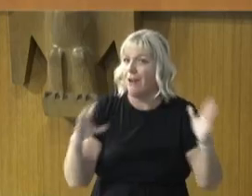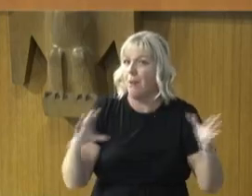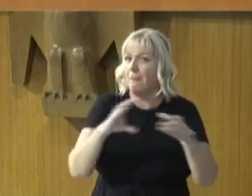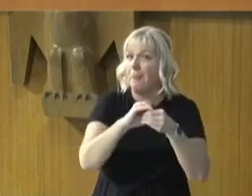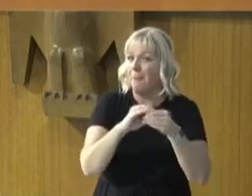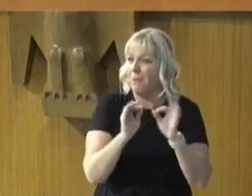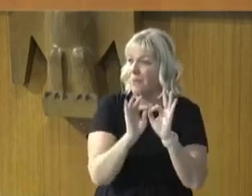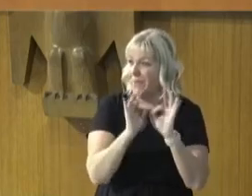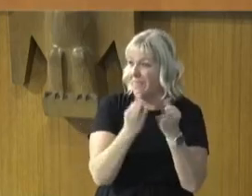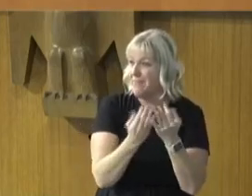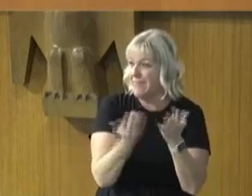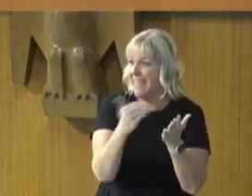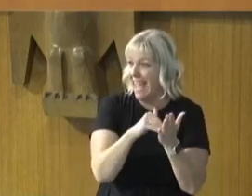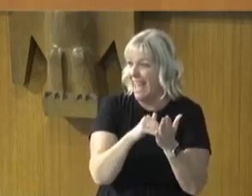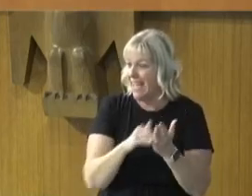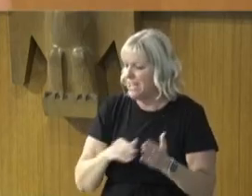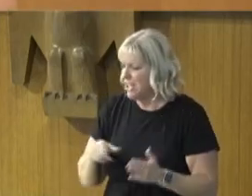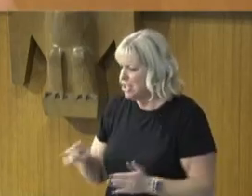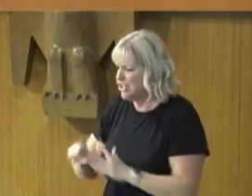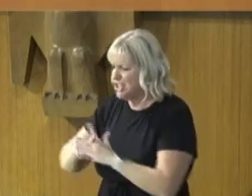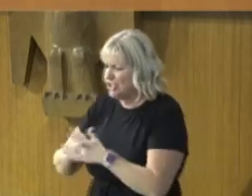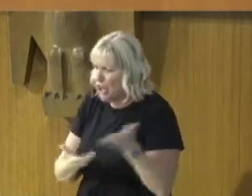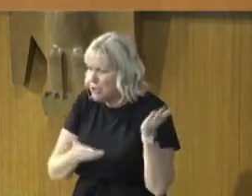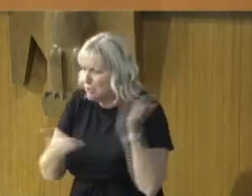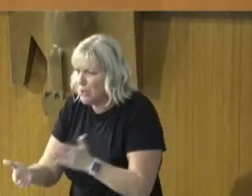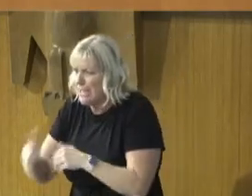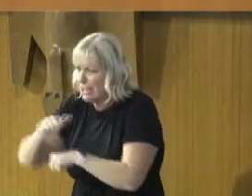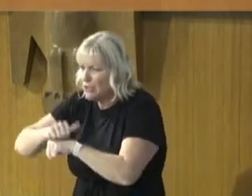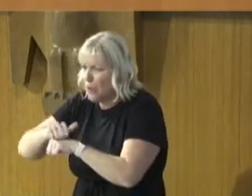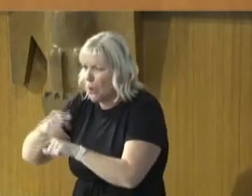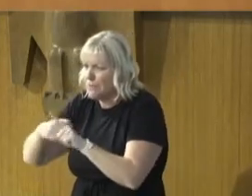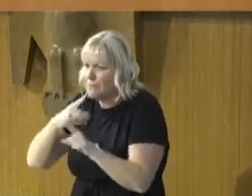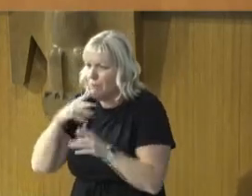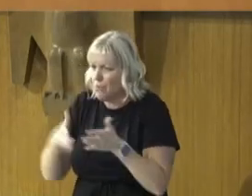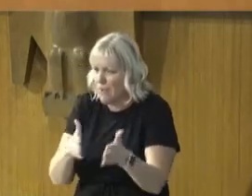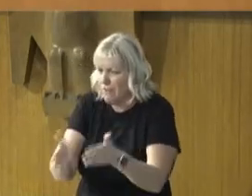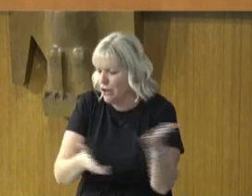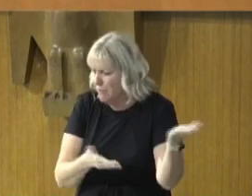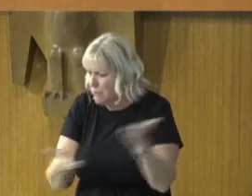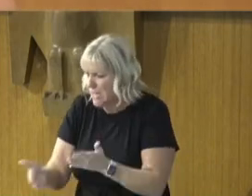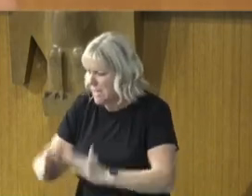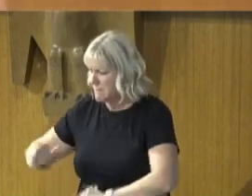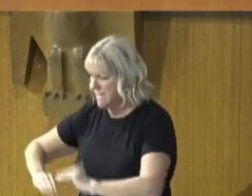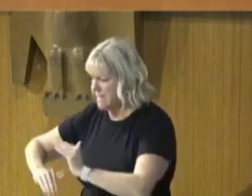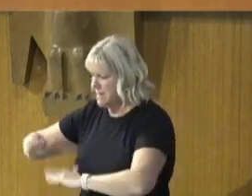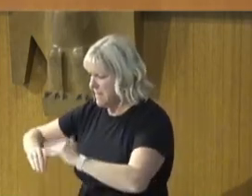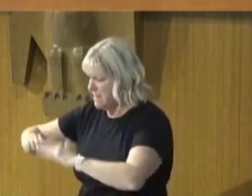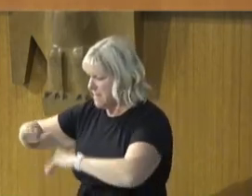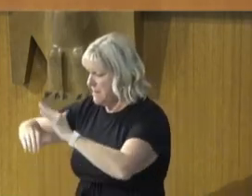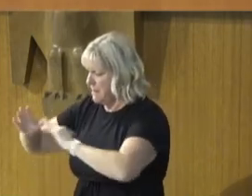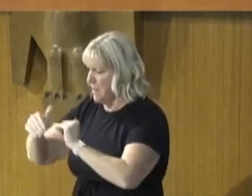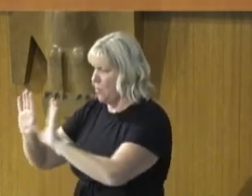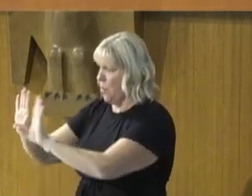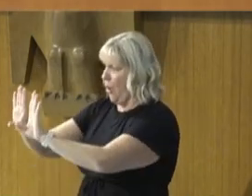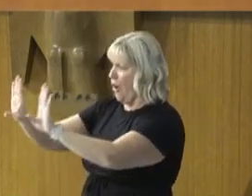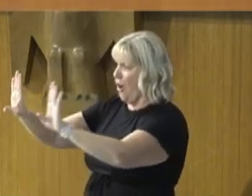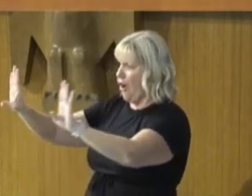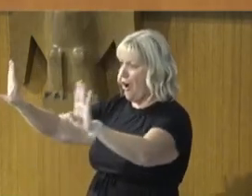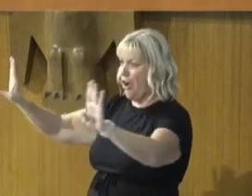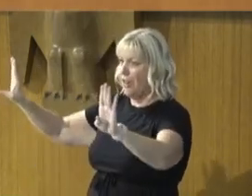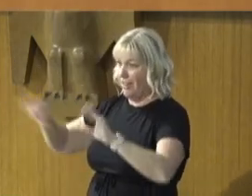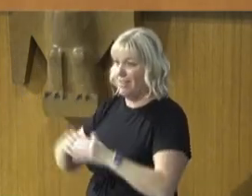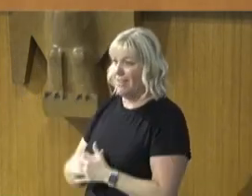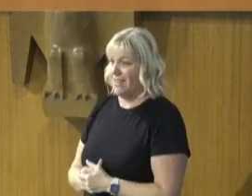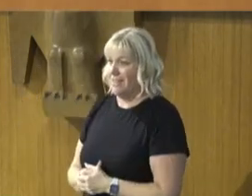And she starts hauling stones from the river and she starts making a wall. And then she